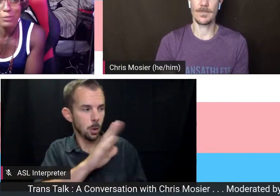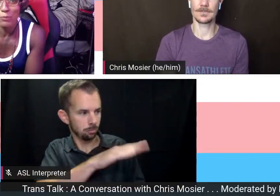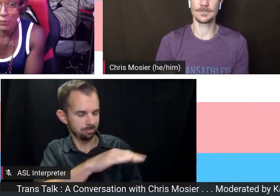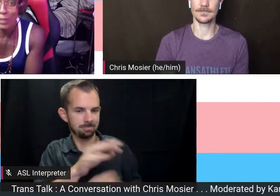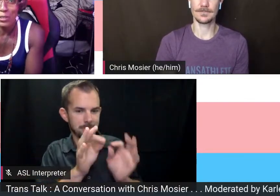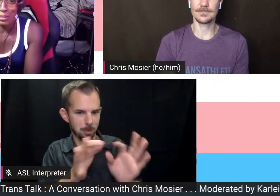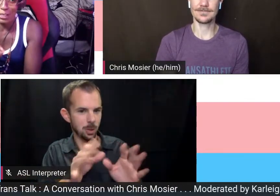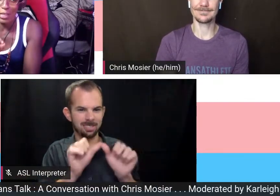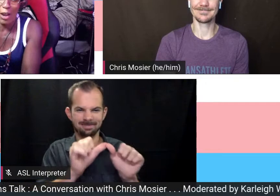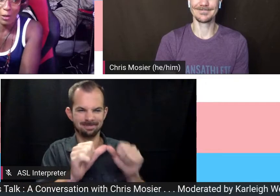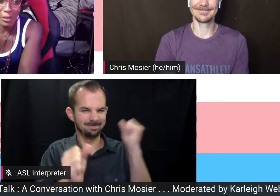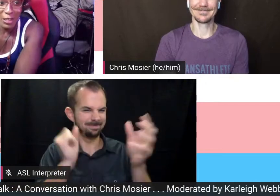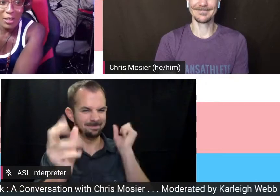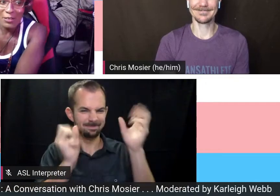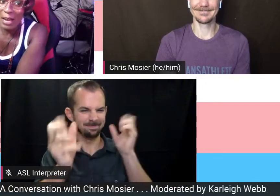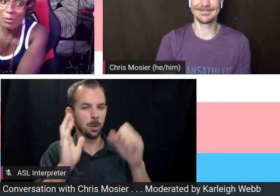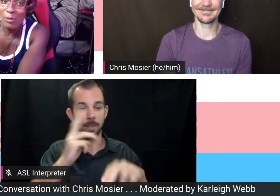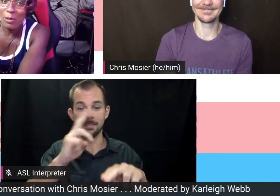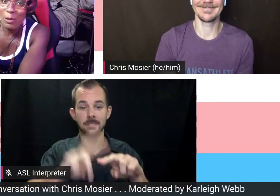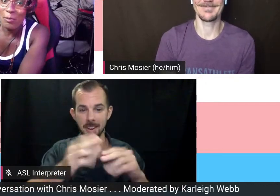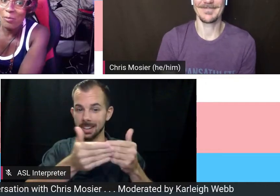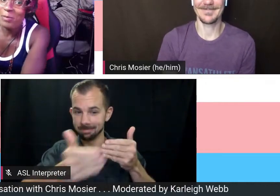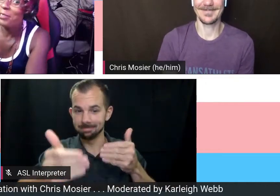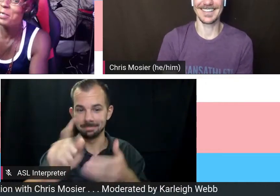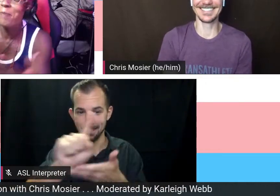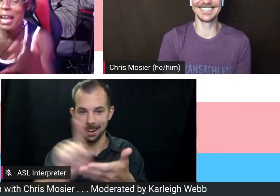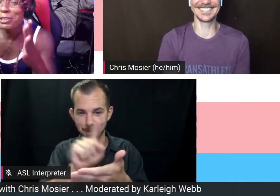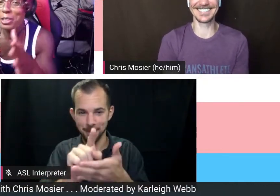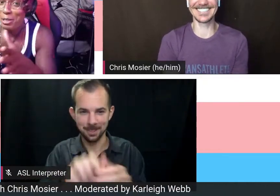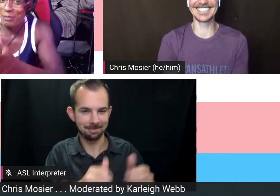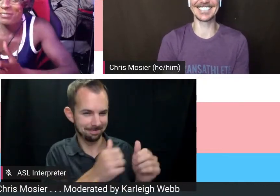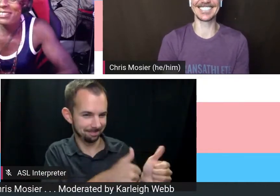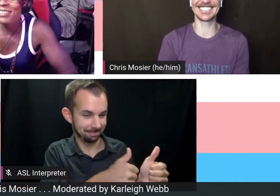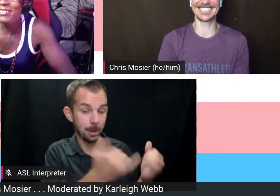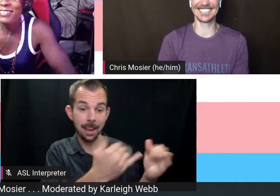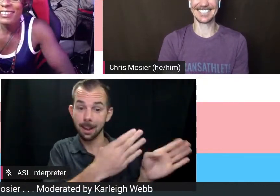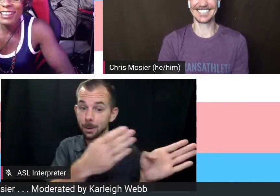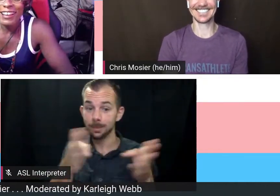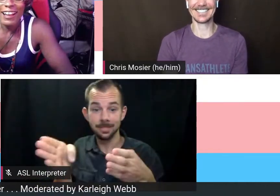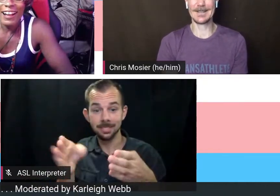flying. We're going to have some fun this next hour. Now, but Chris, back to you.